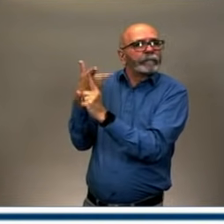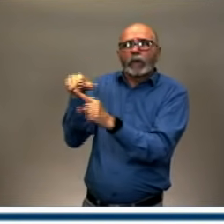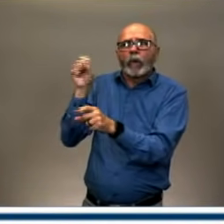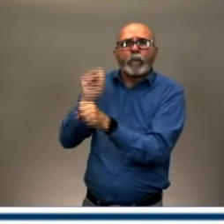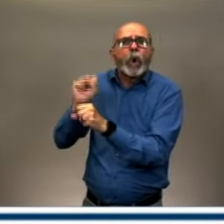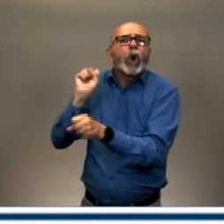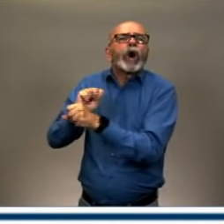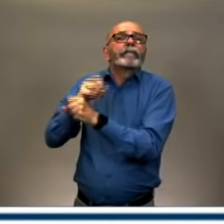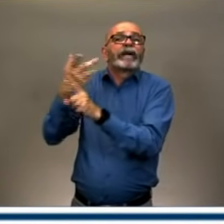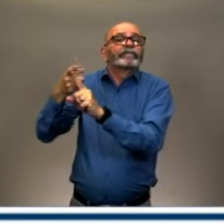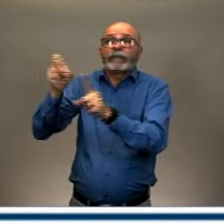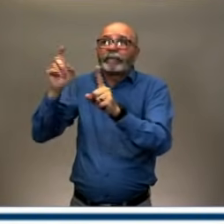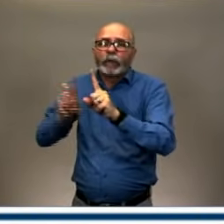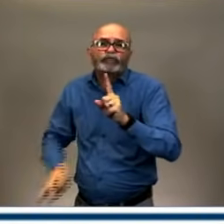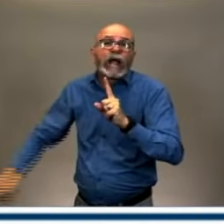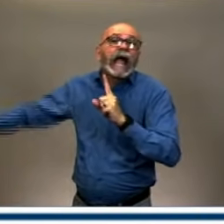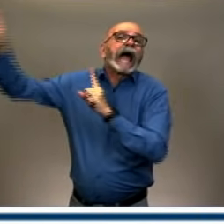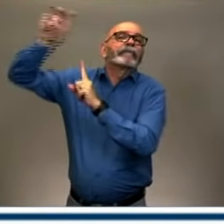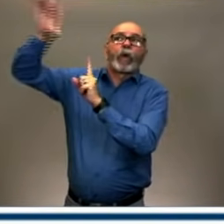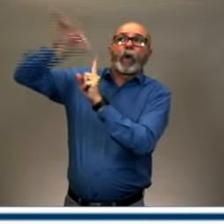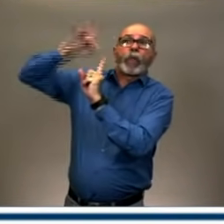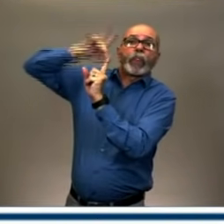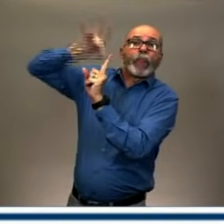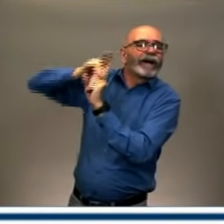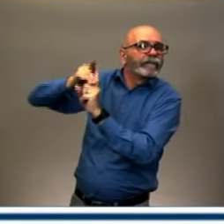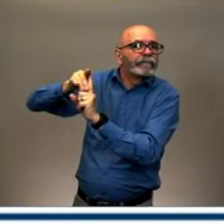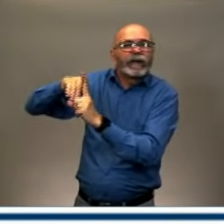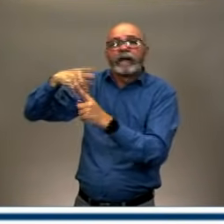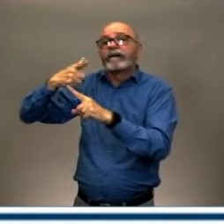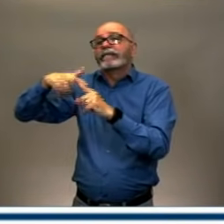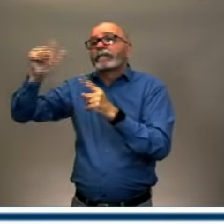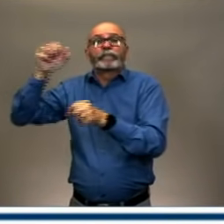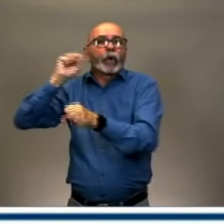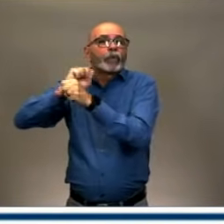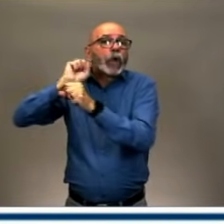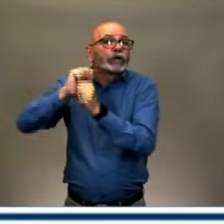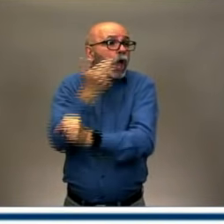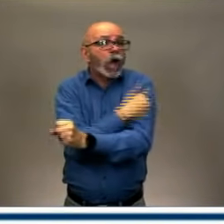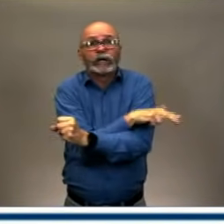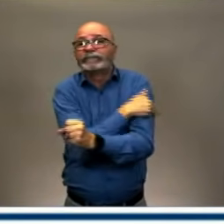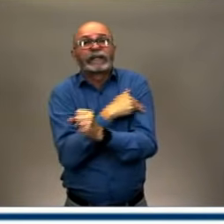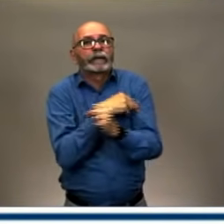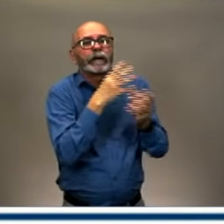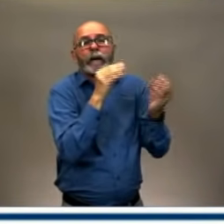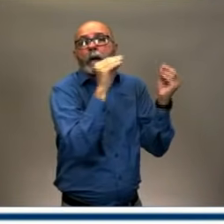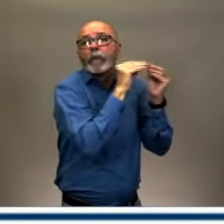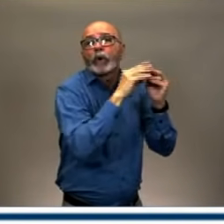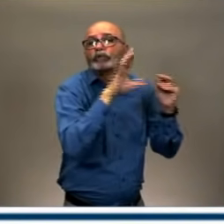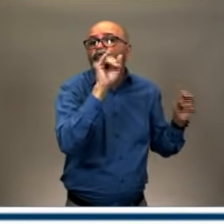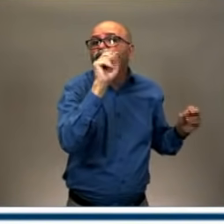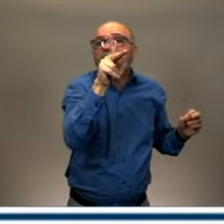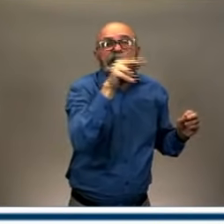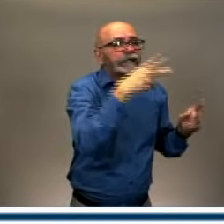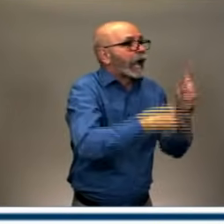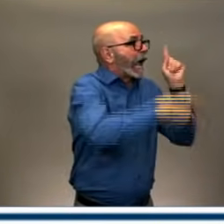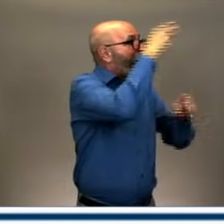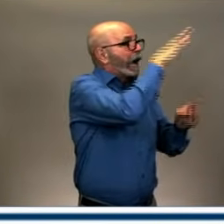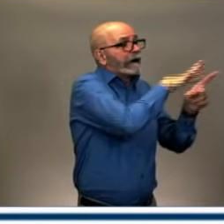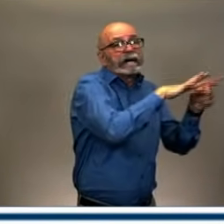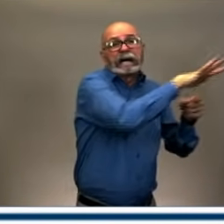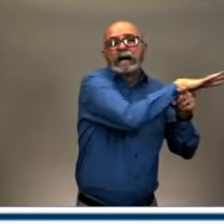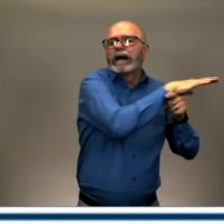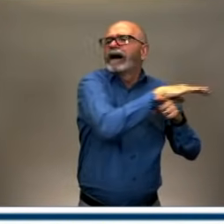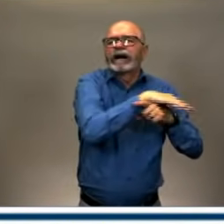the province, or they work in a setting that puts them at risk. Social activities, too, always carry a risk of